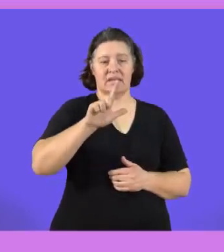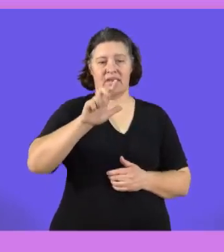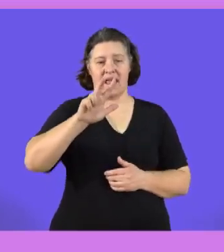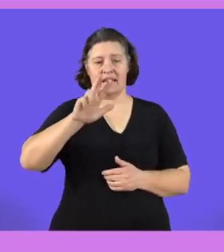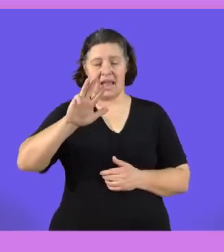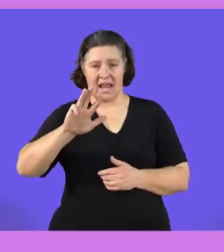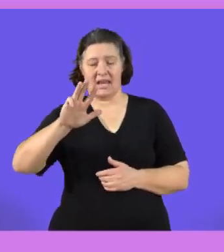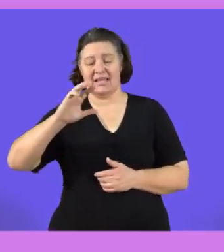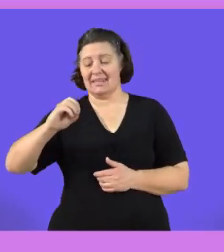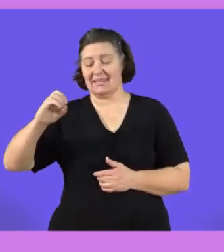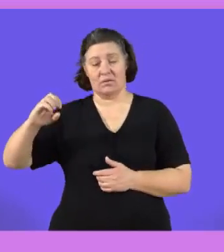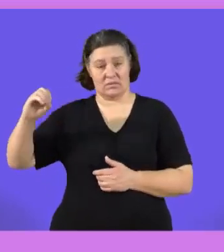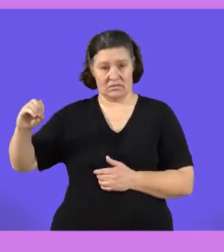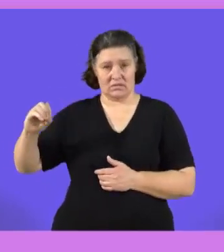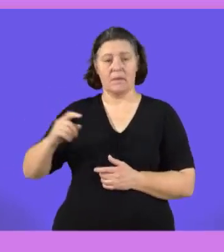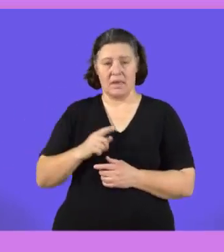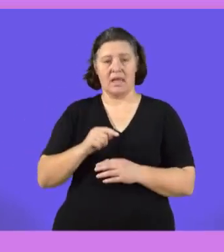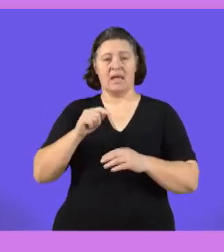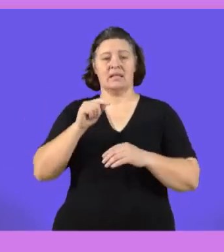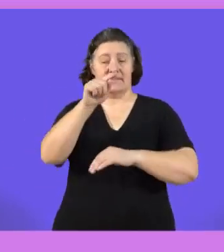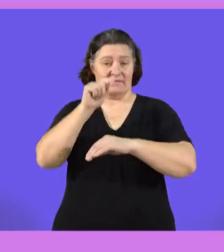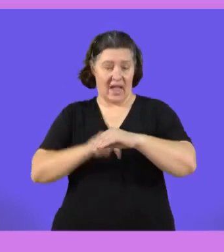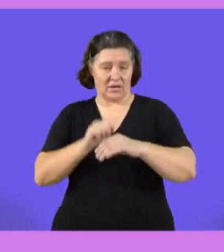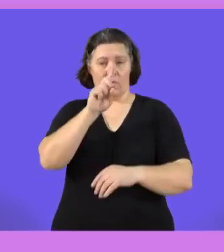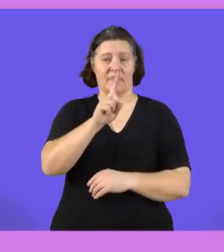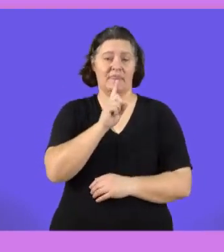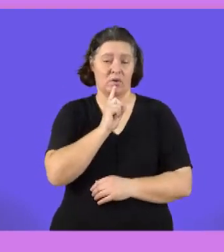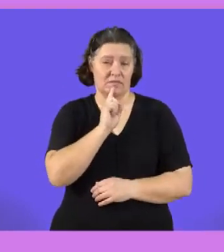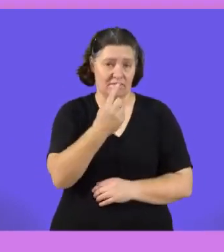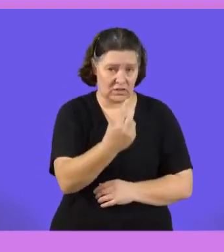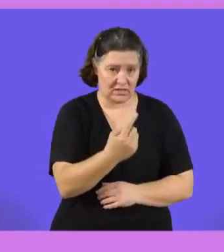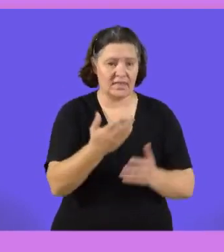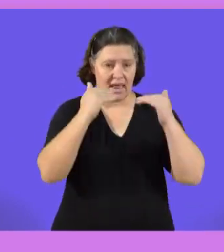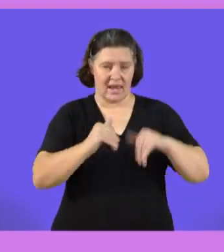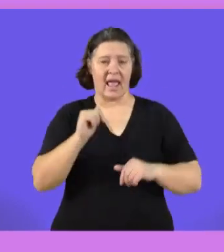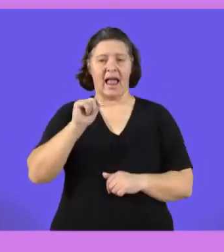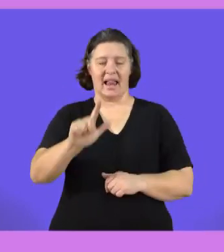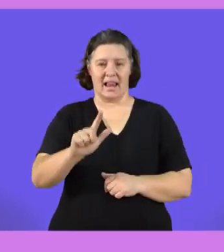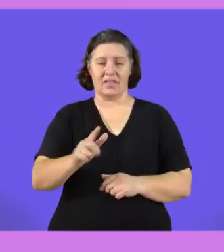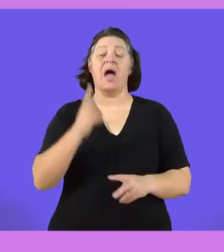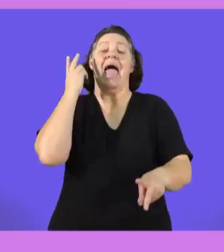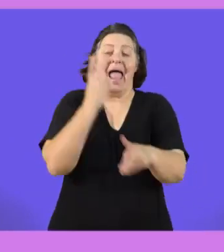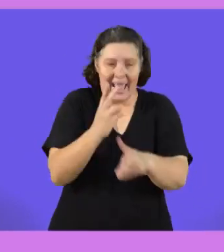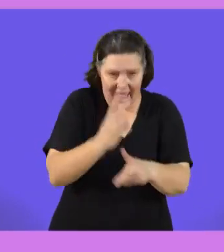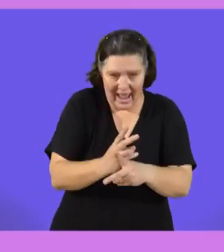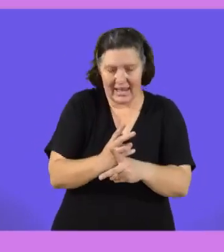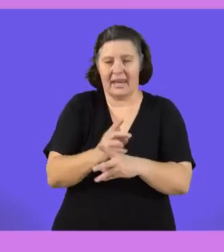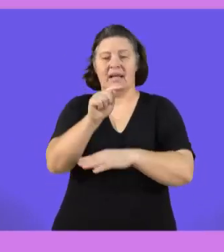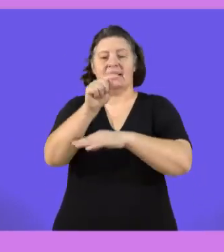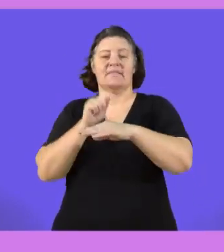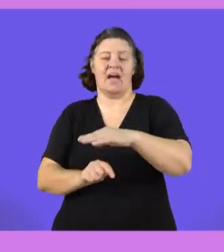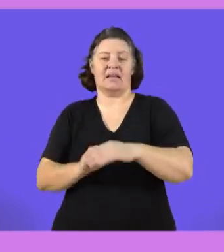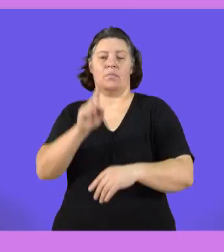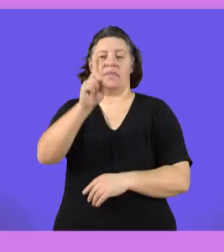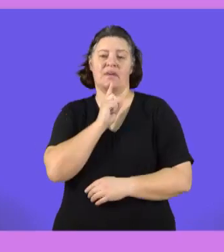45,789,000. That I will divide by 1,000 first. That will take me to liters. Thereafter, I will divide by 1,000